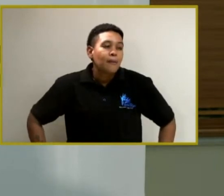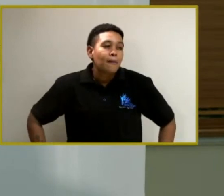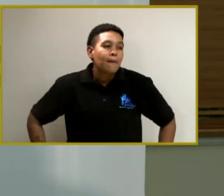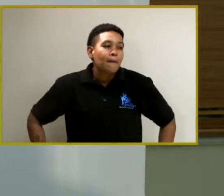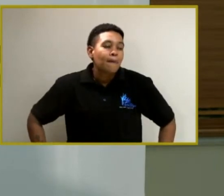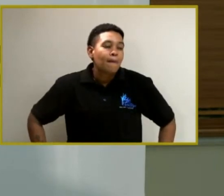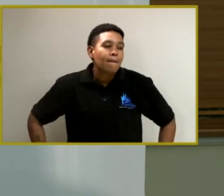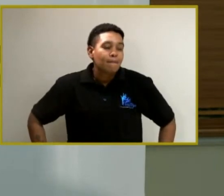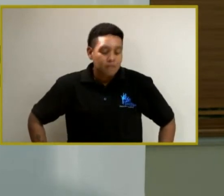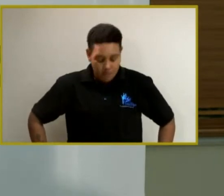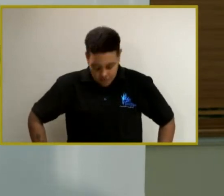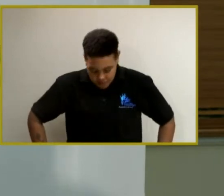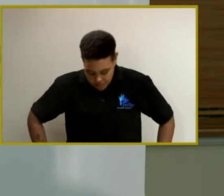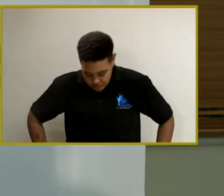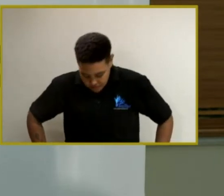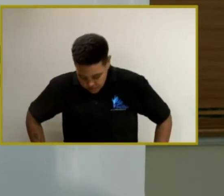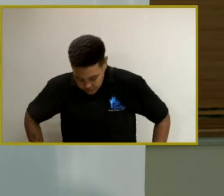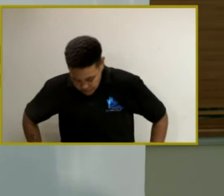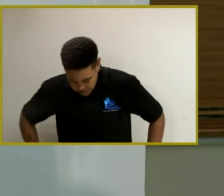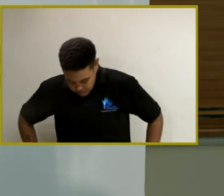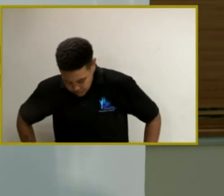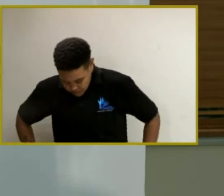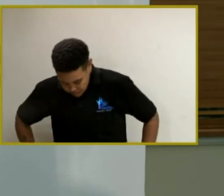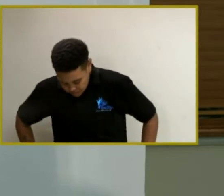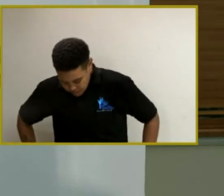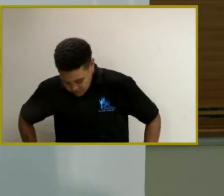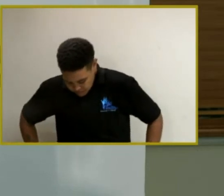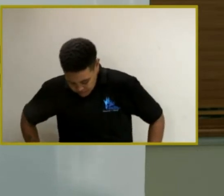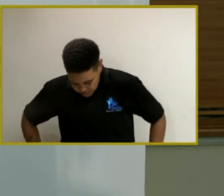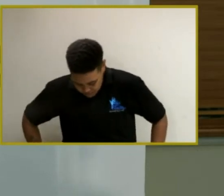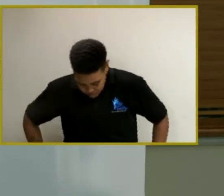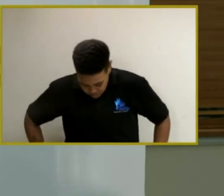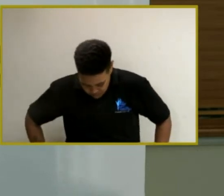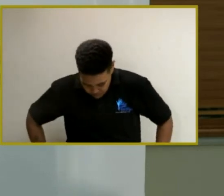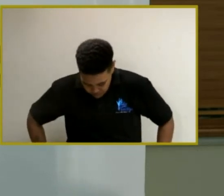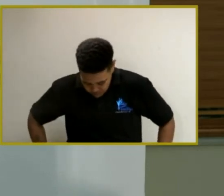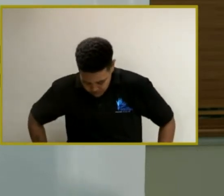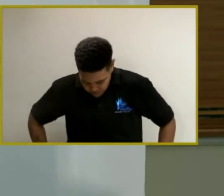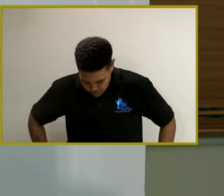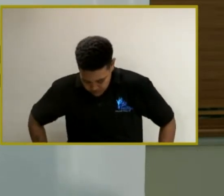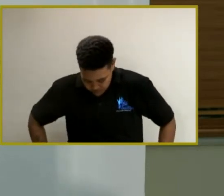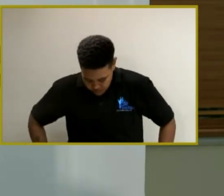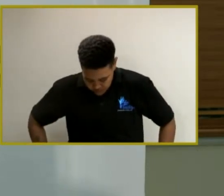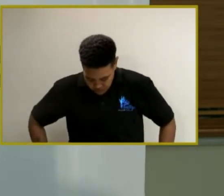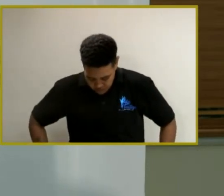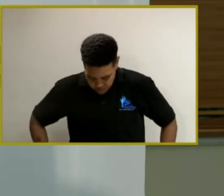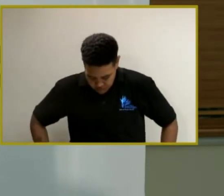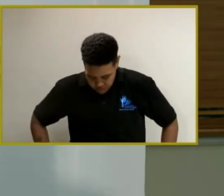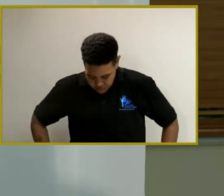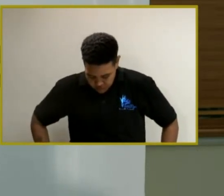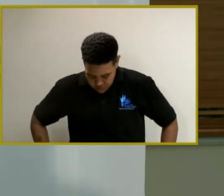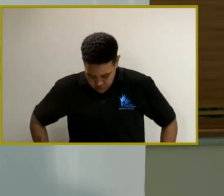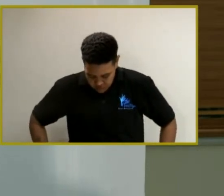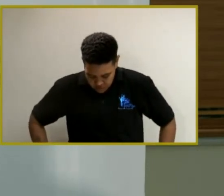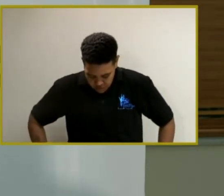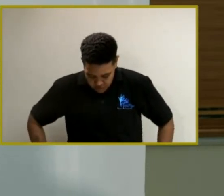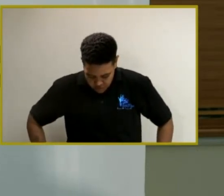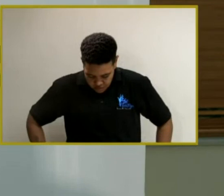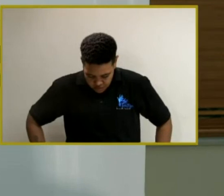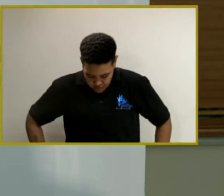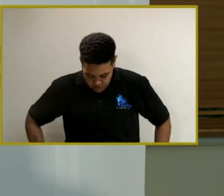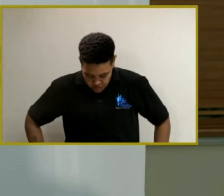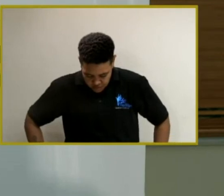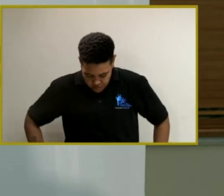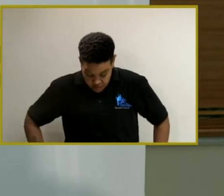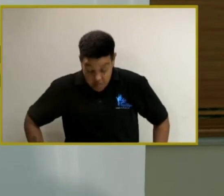treatment starts, of course, first of all, with prevention. In terms of getting vaccinated, that is the